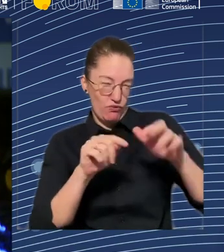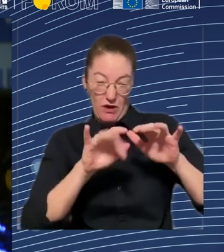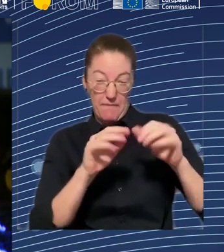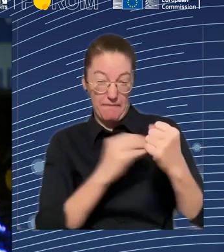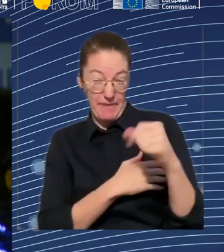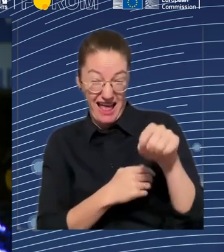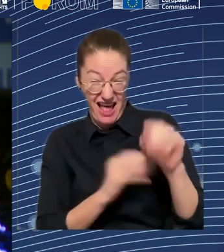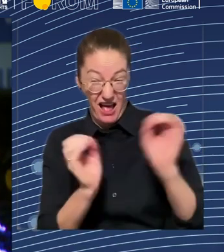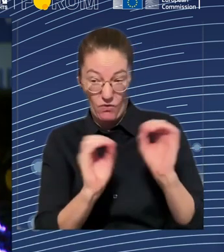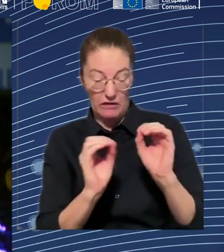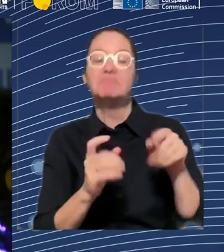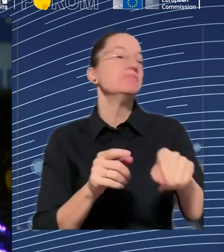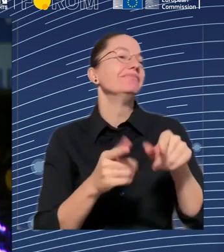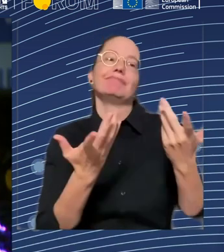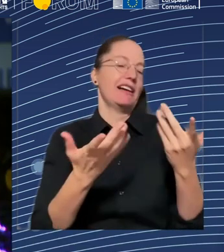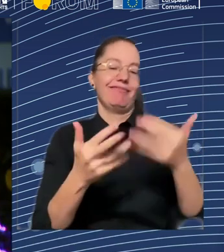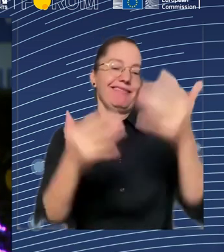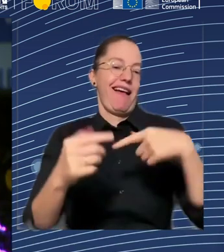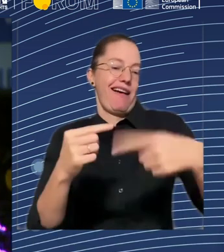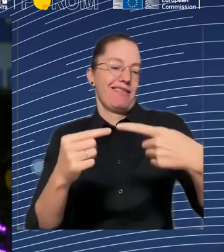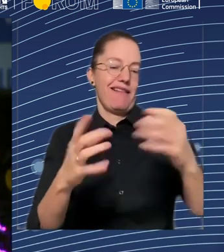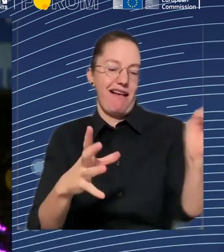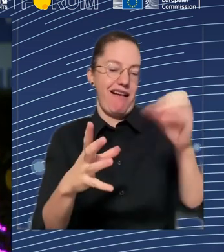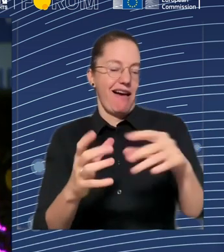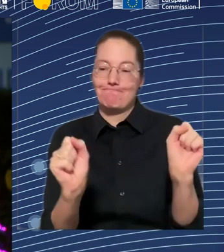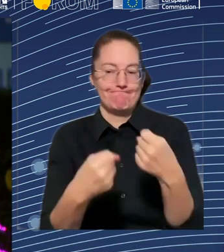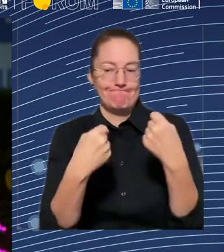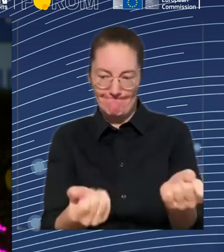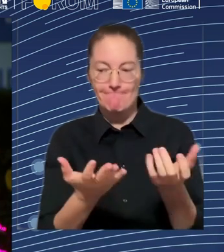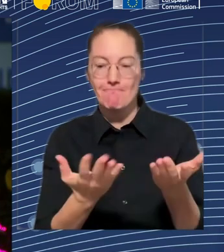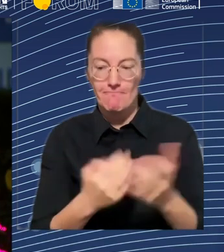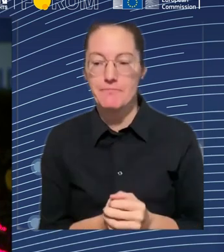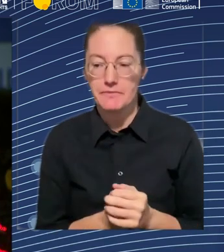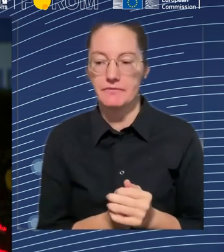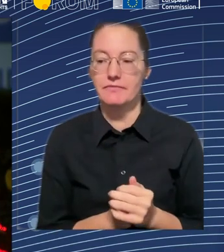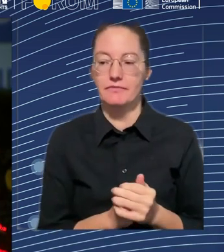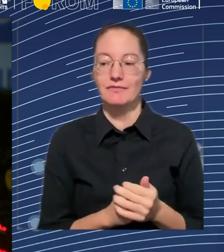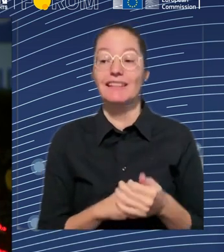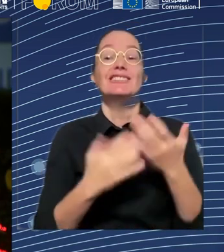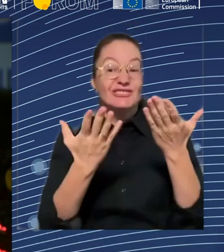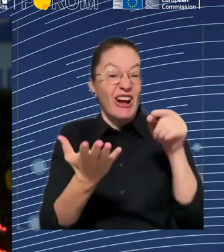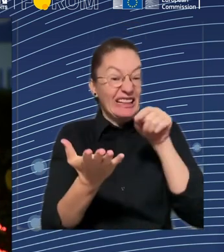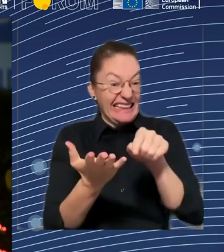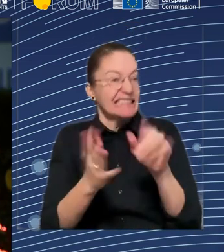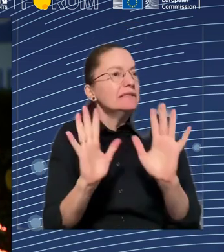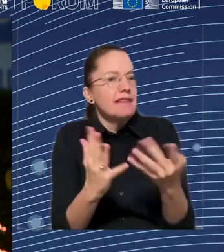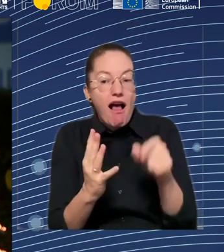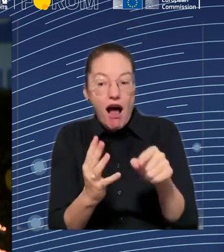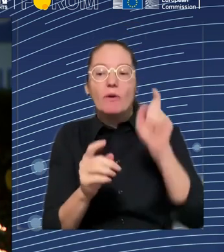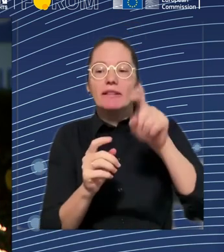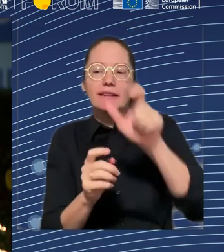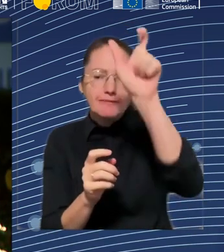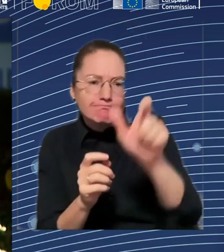are the obligations? This will guarantee innovation. And we are definitely missing something, and this may be